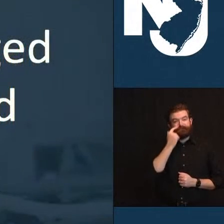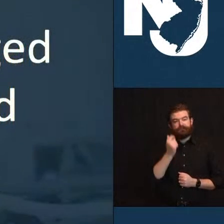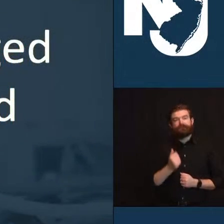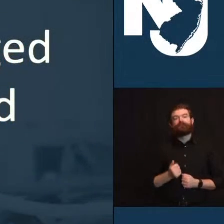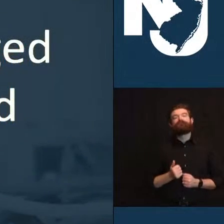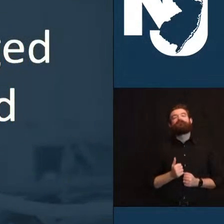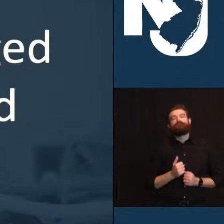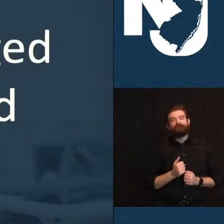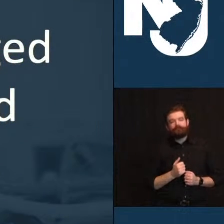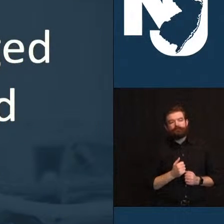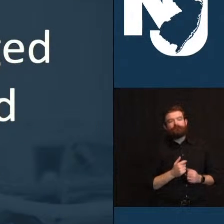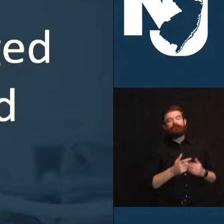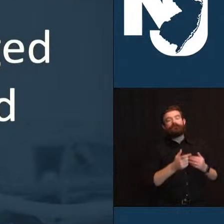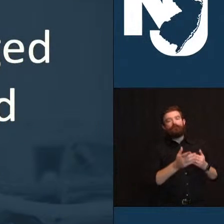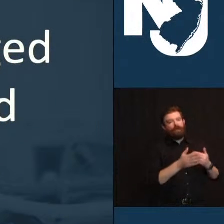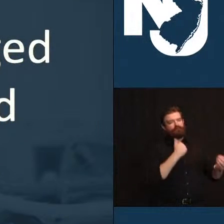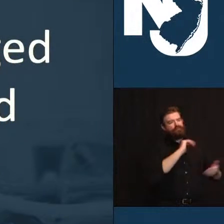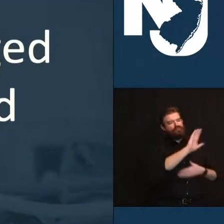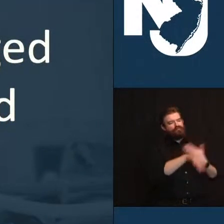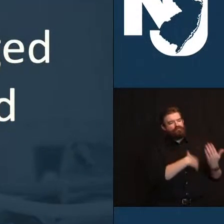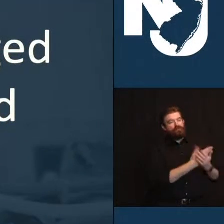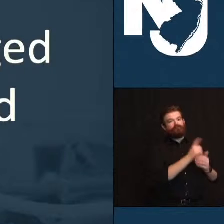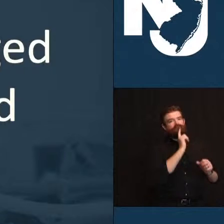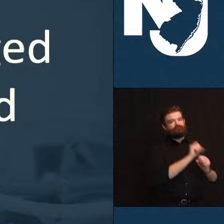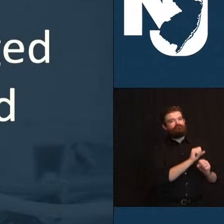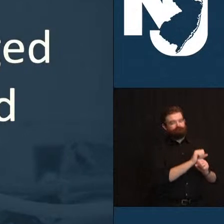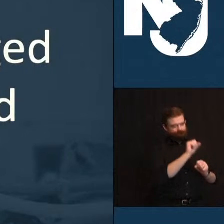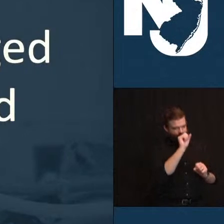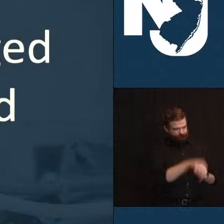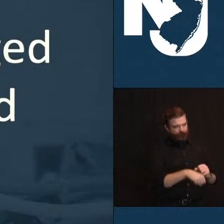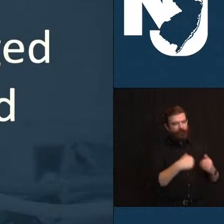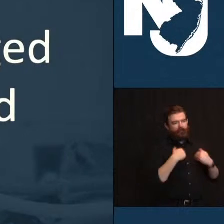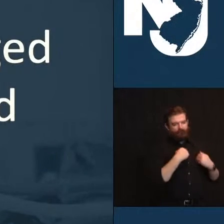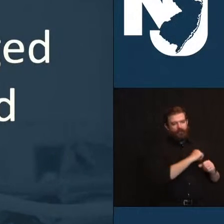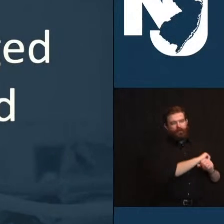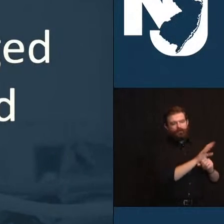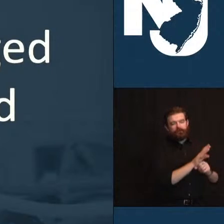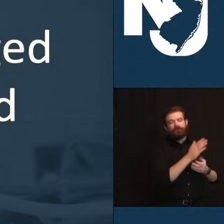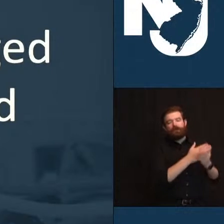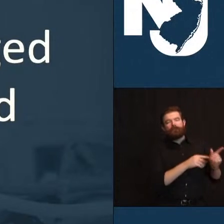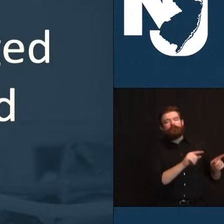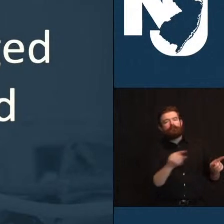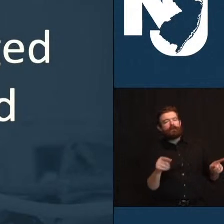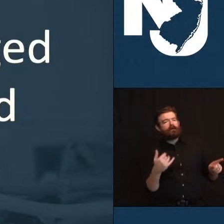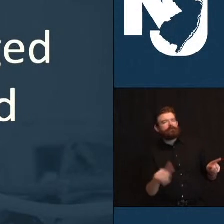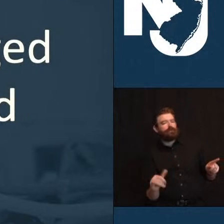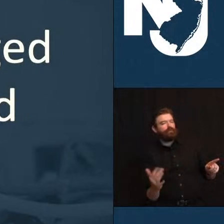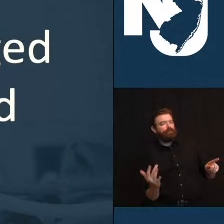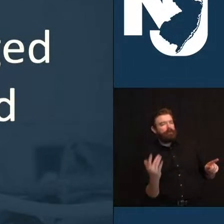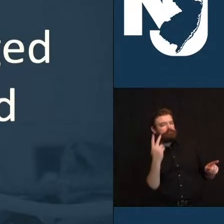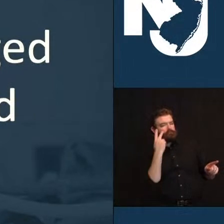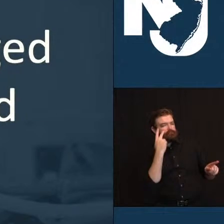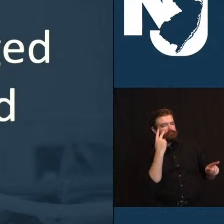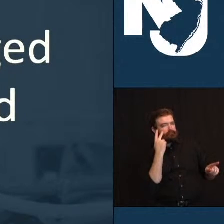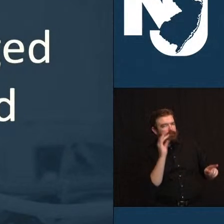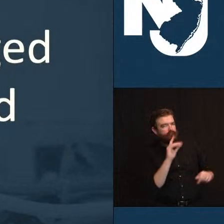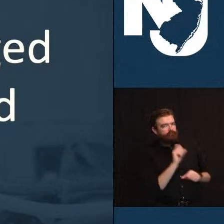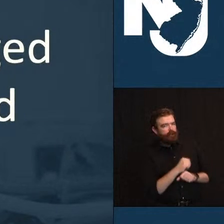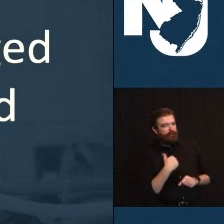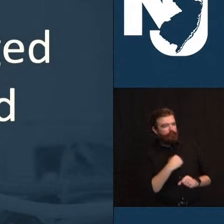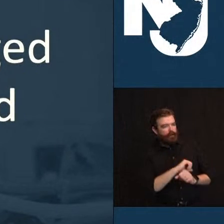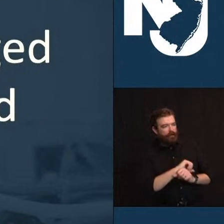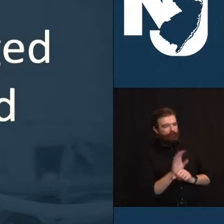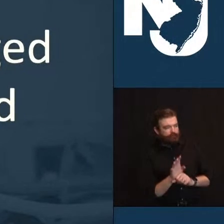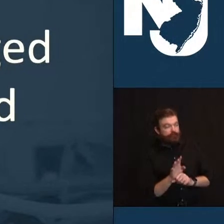is good news, 425 live residents walked out of our hospitals, but those beds were immediately refilled